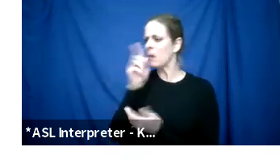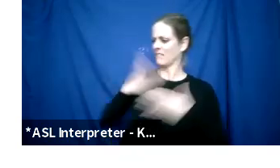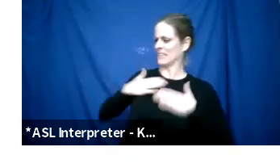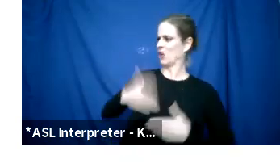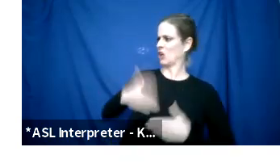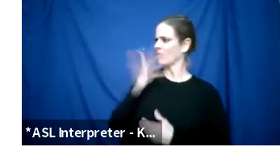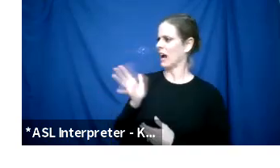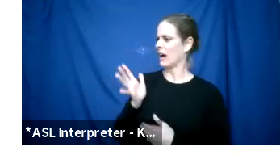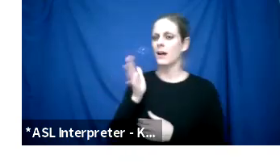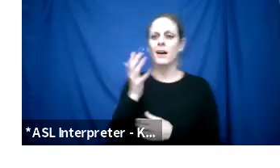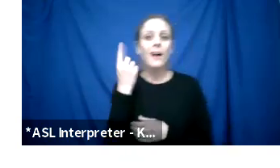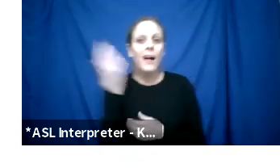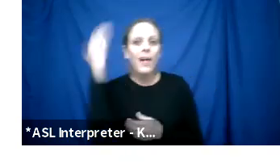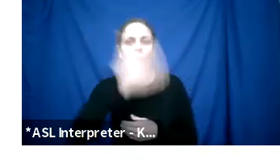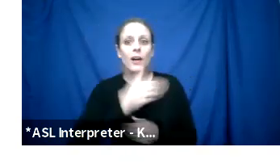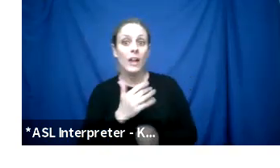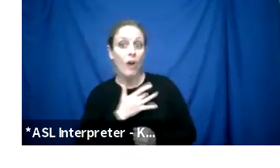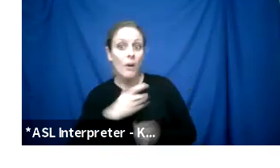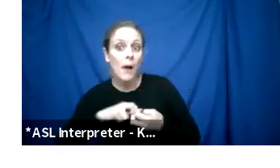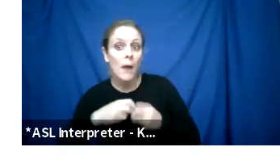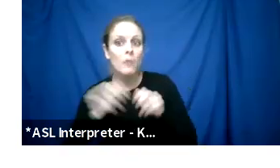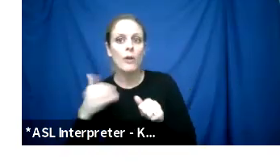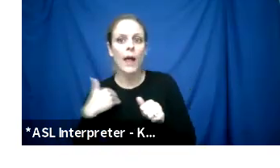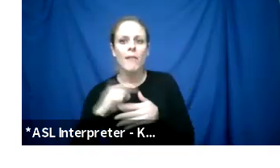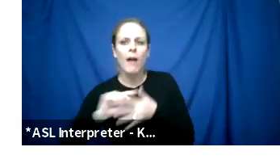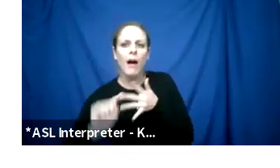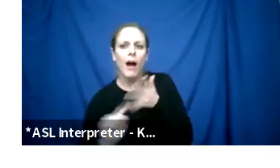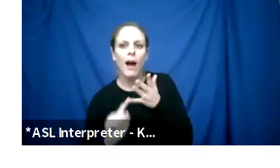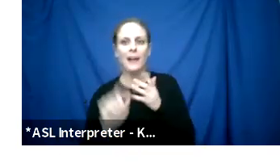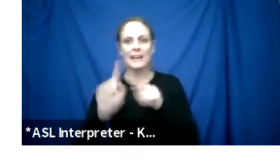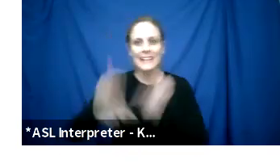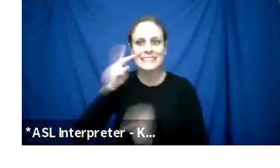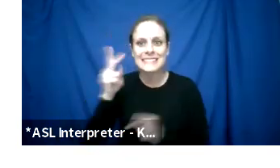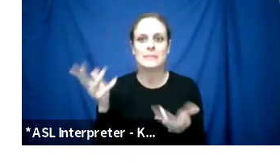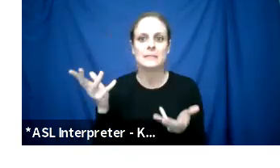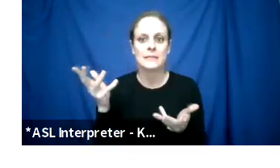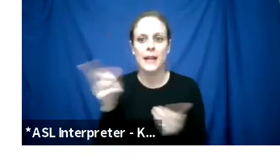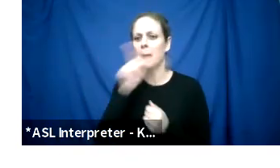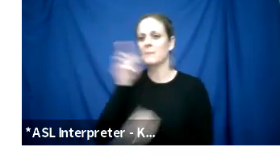important to understand that there's so many conditions that may not be visible that